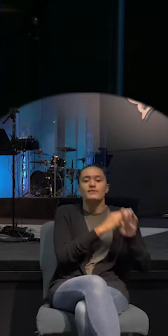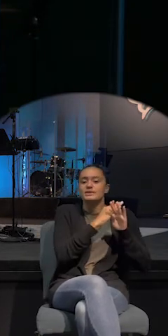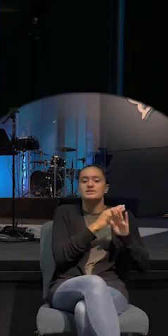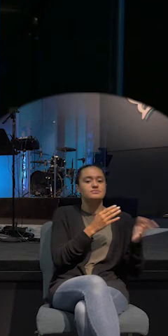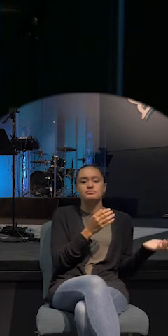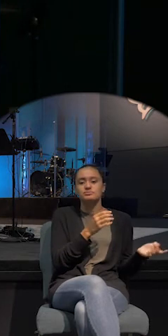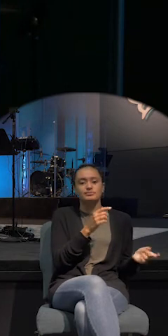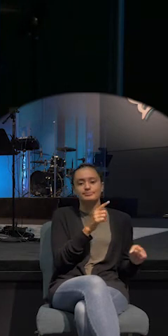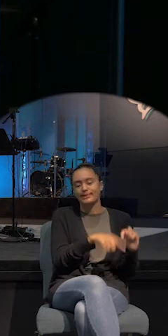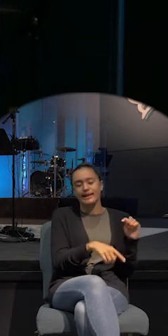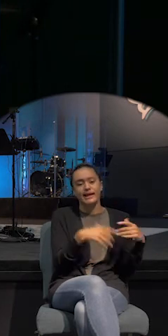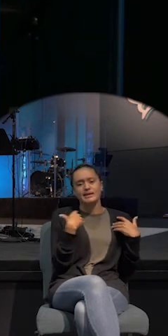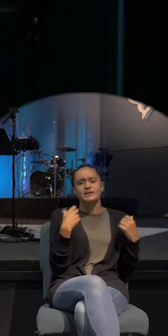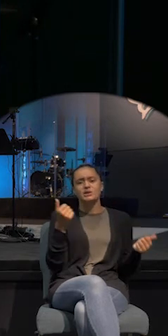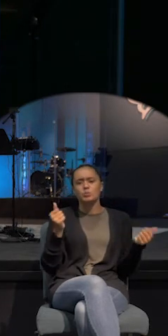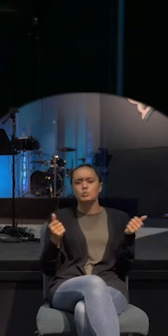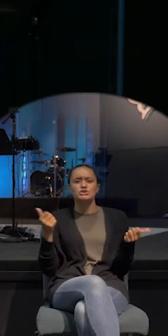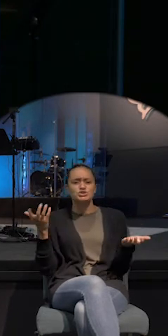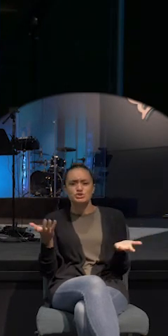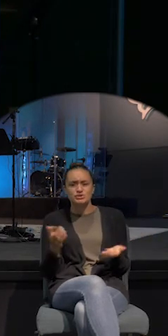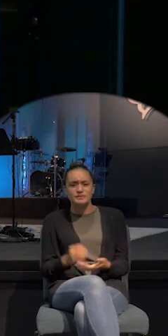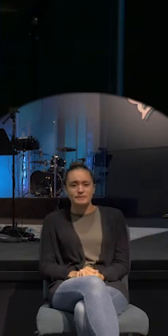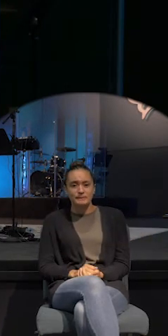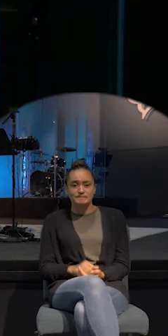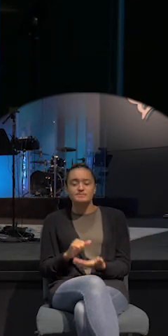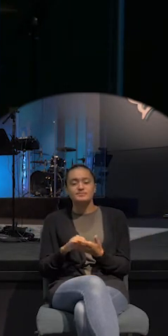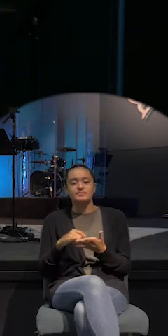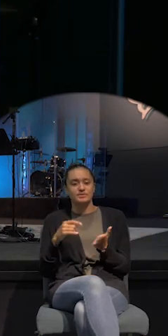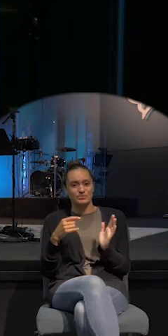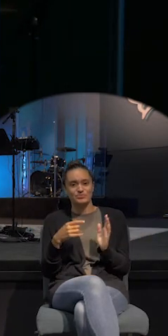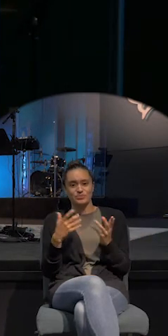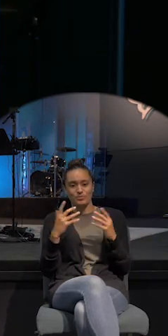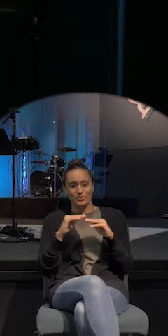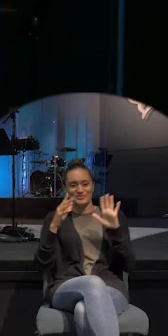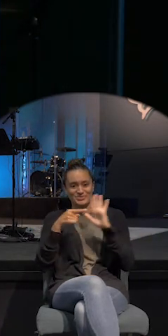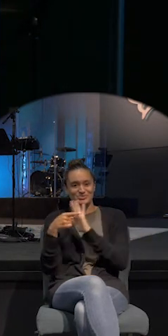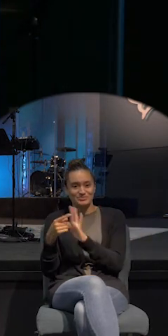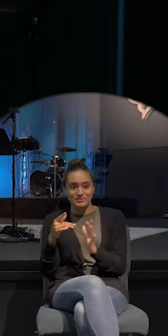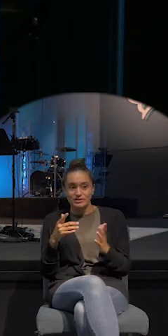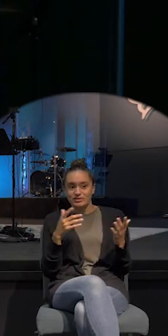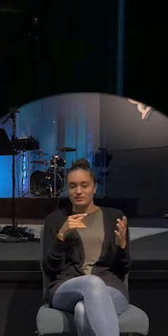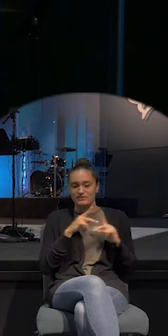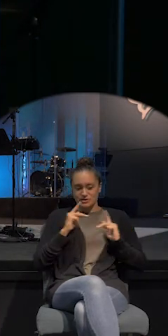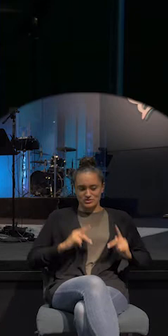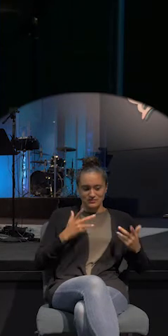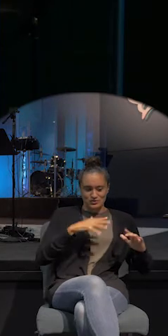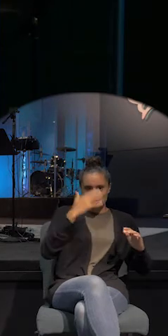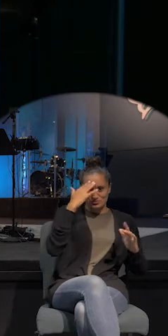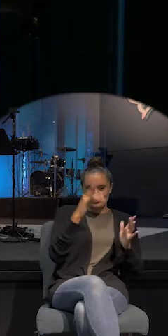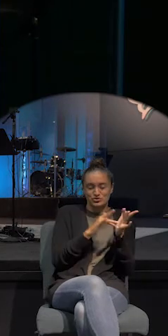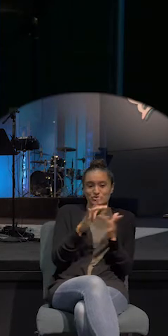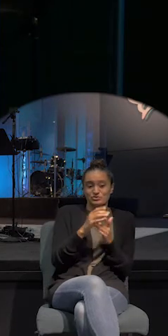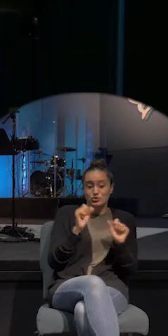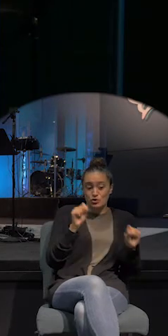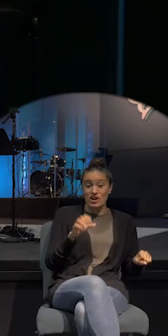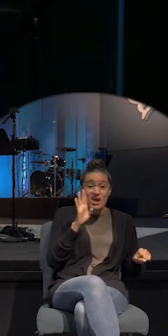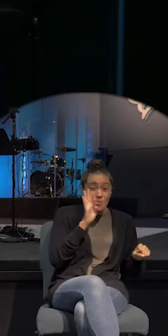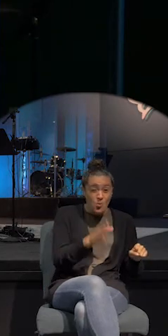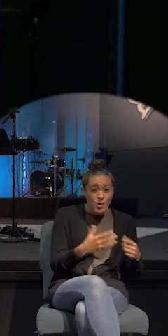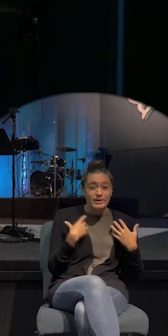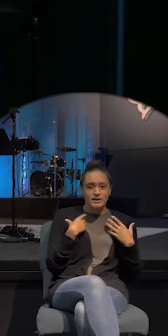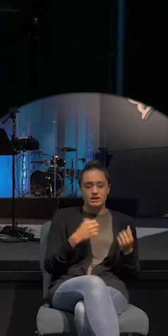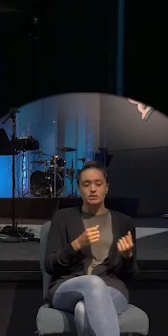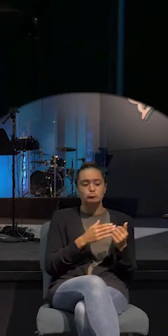healed? It's so revealing to note that they knew Jesus could and would heal this man. And even though they knew